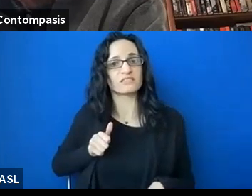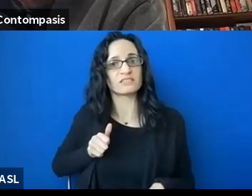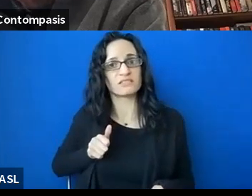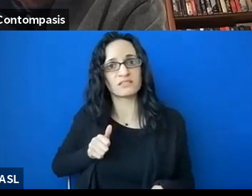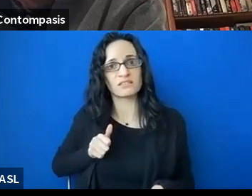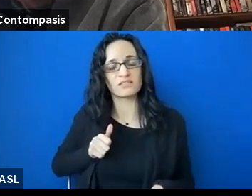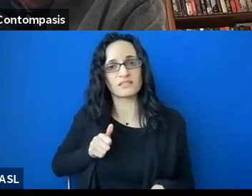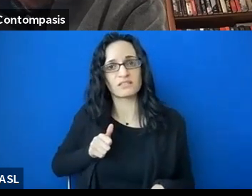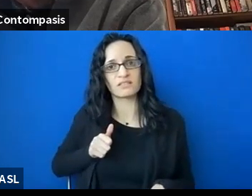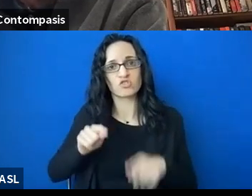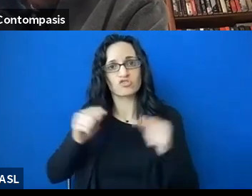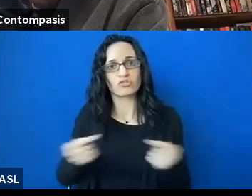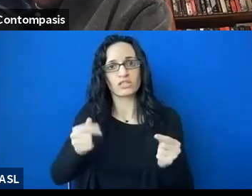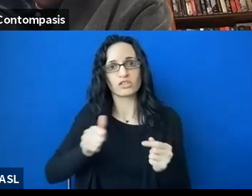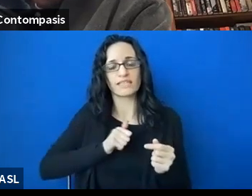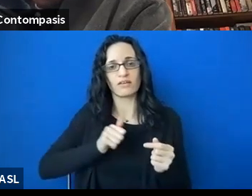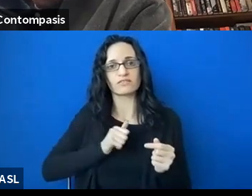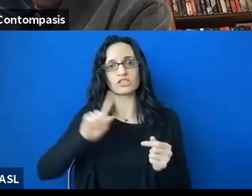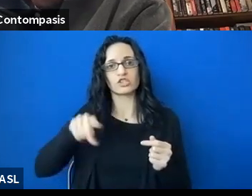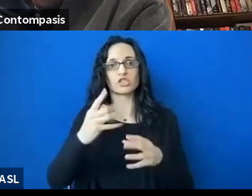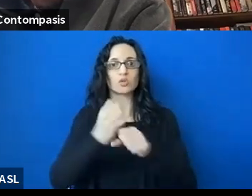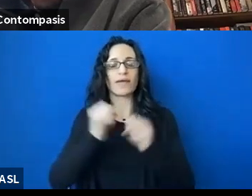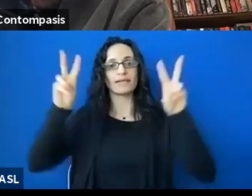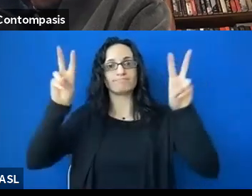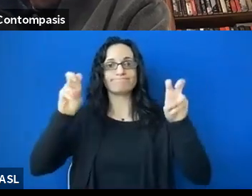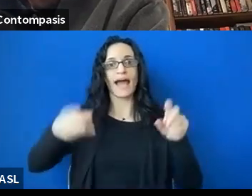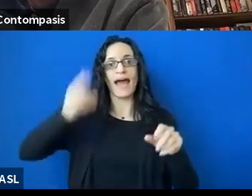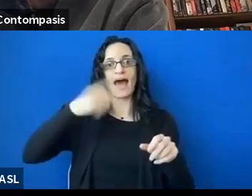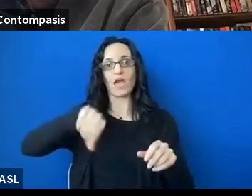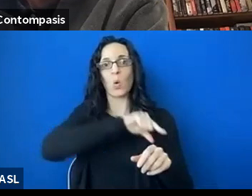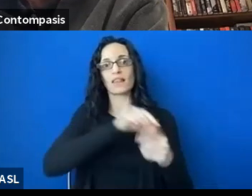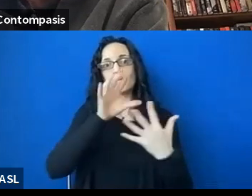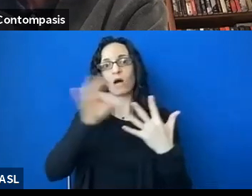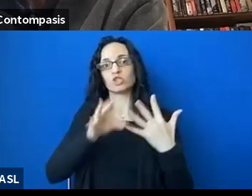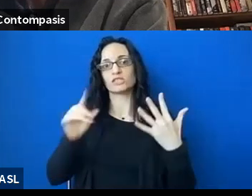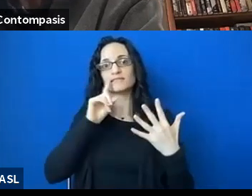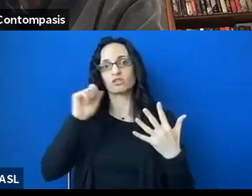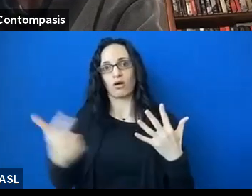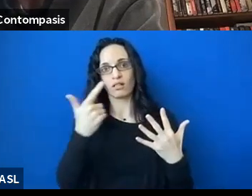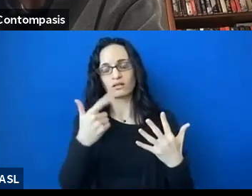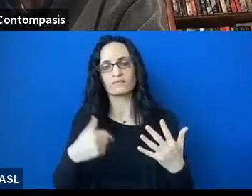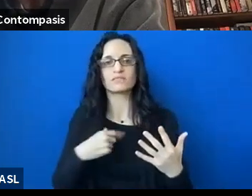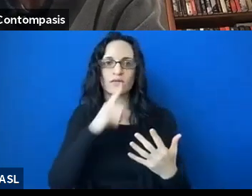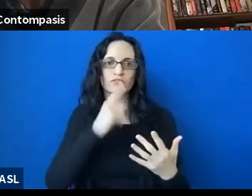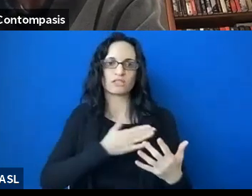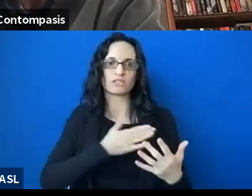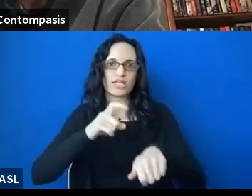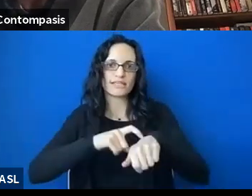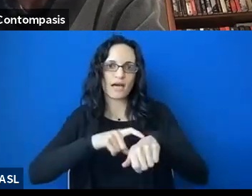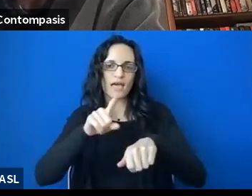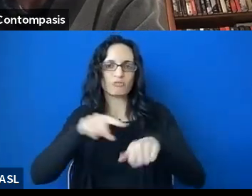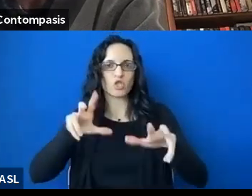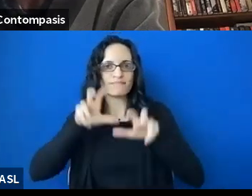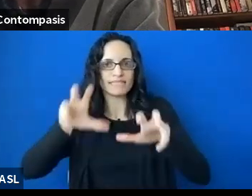have, quote, high quality options for all. I really appreciate the time you all spend on this task force, and